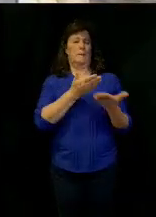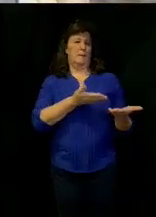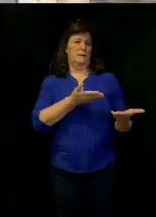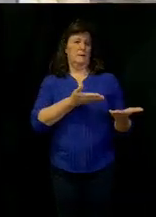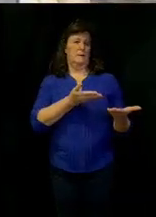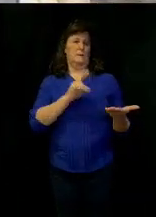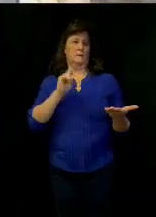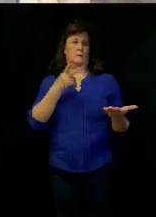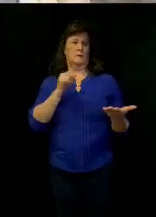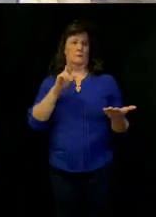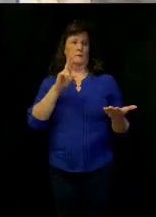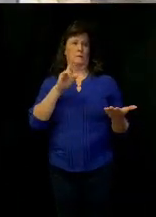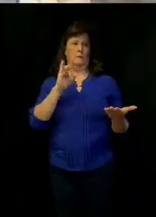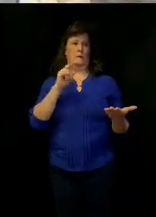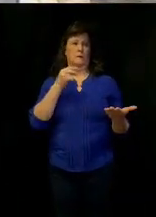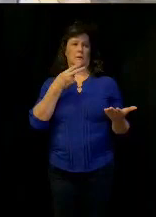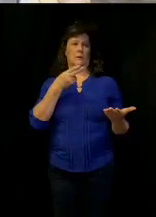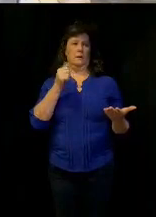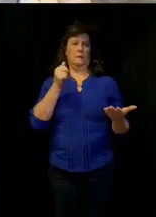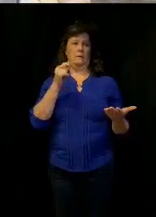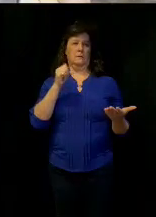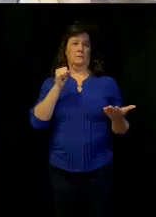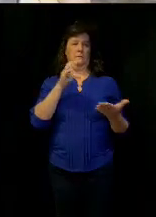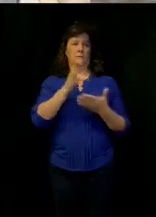2 Corinthians chapter 5.